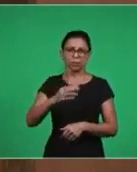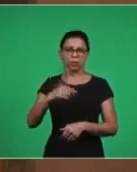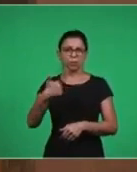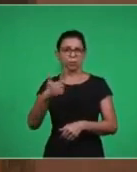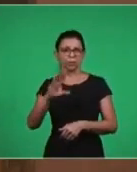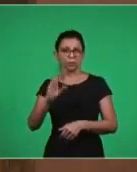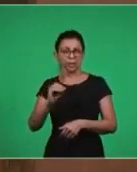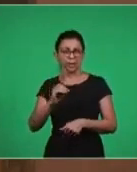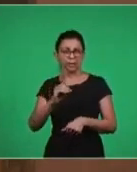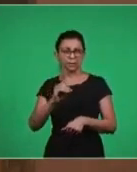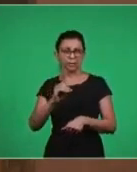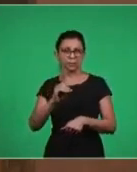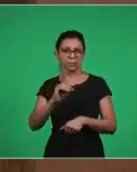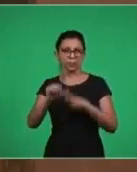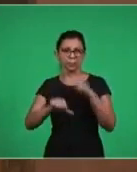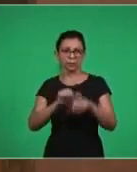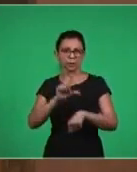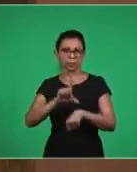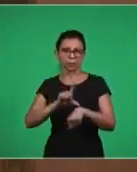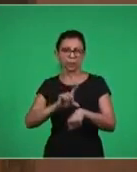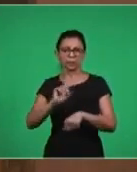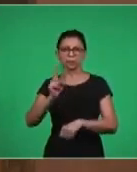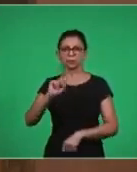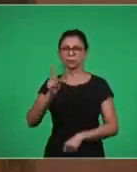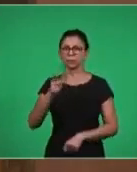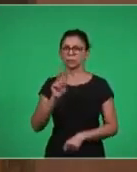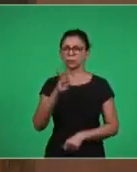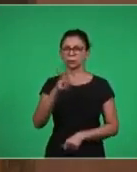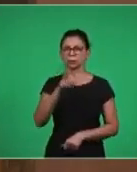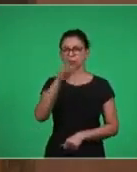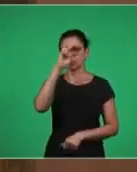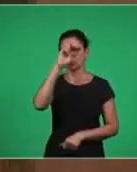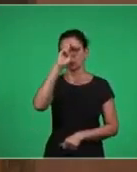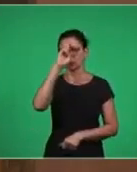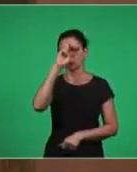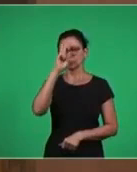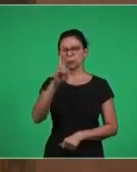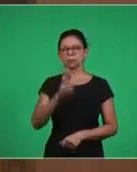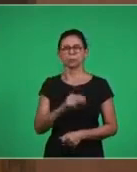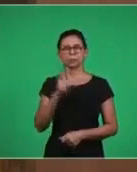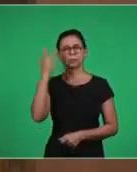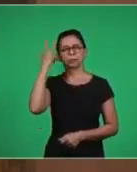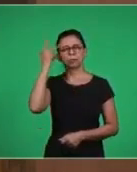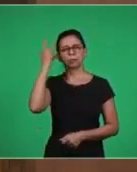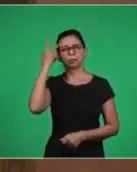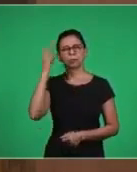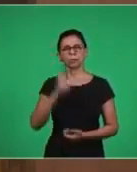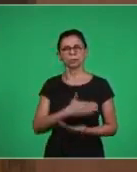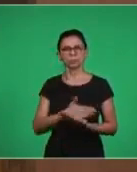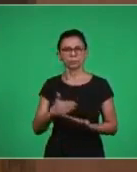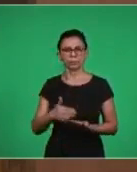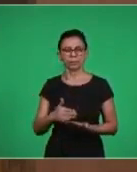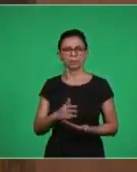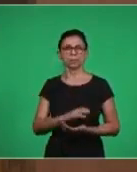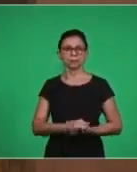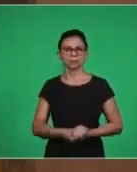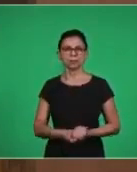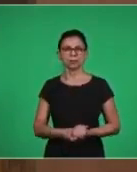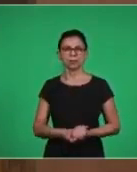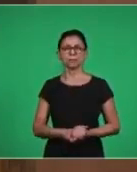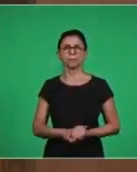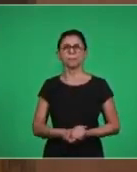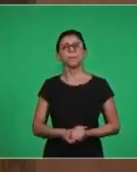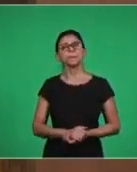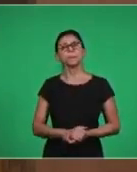there don't have the means to testify and to live according to the Word. The